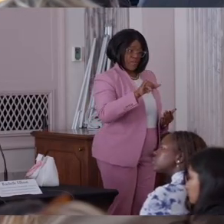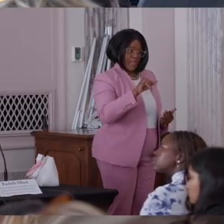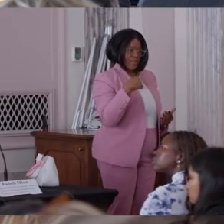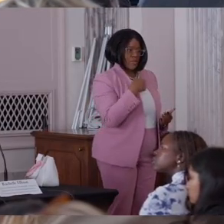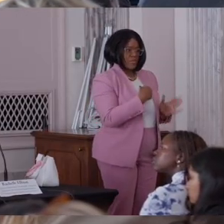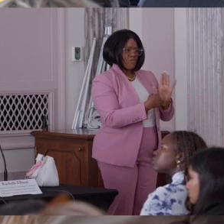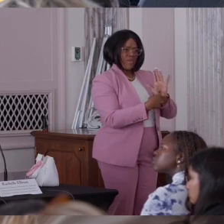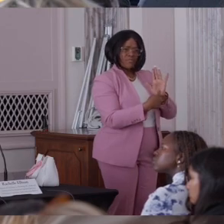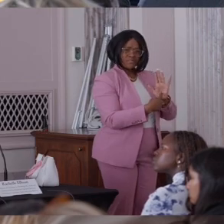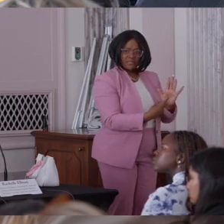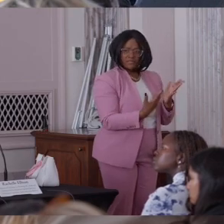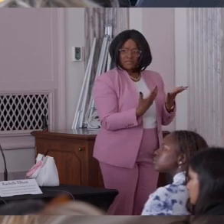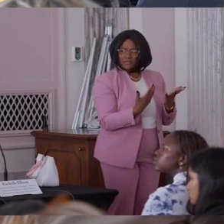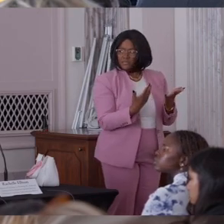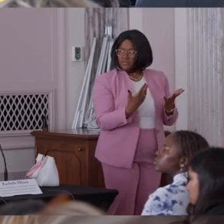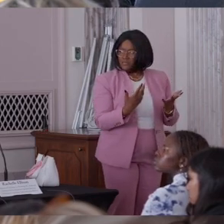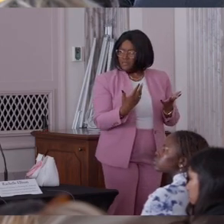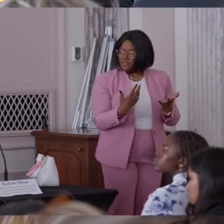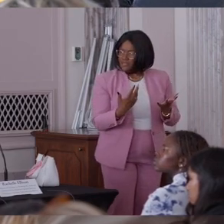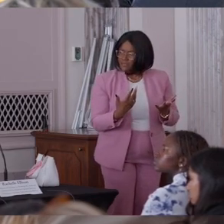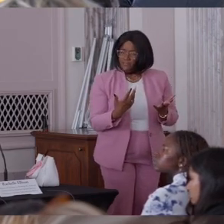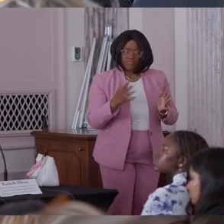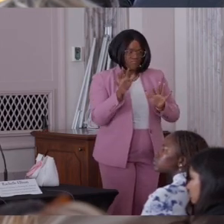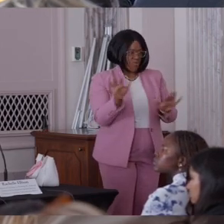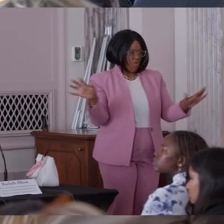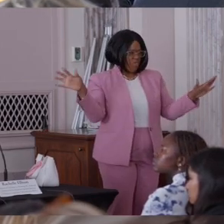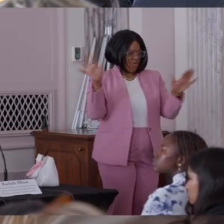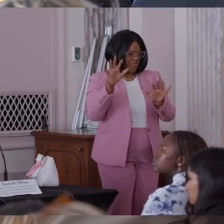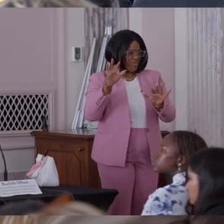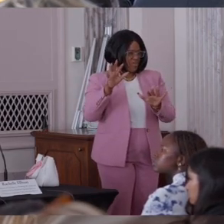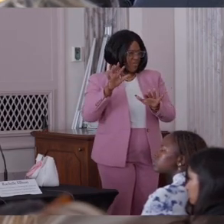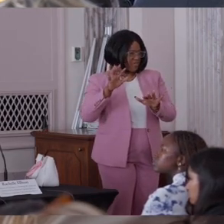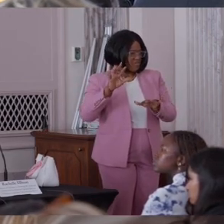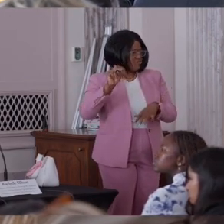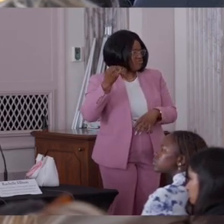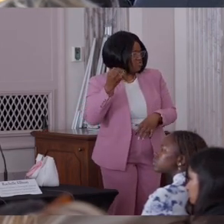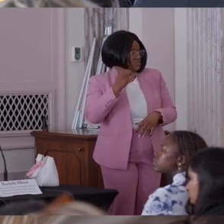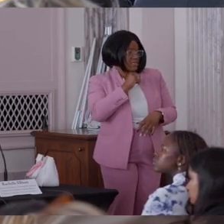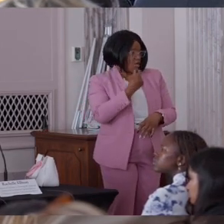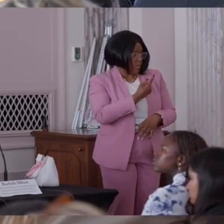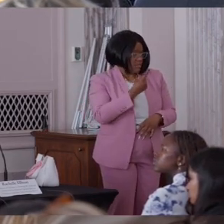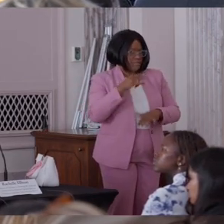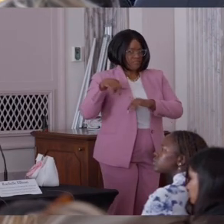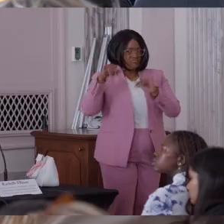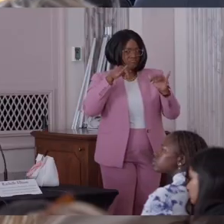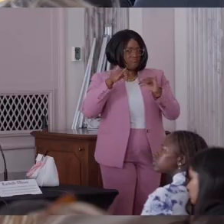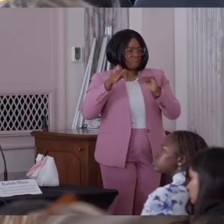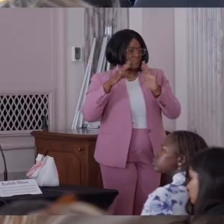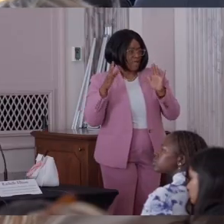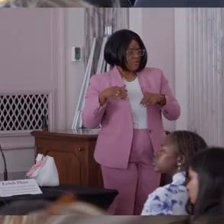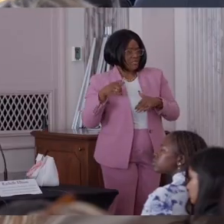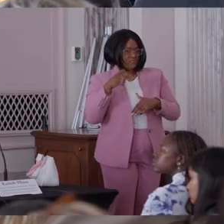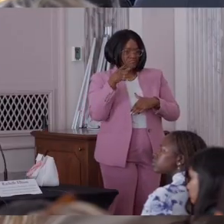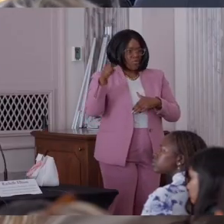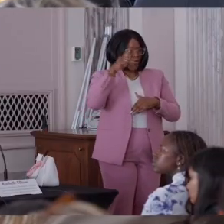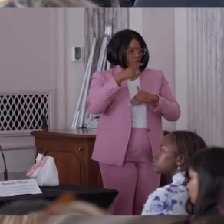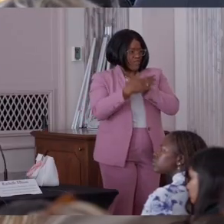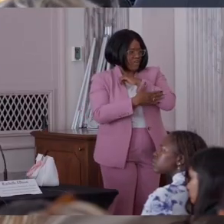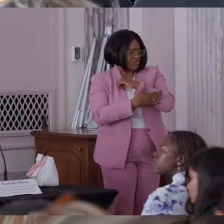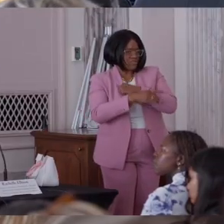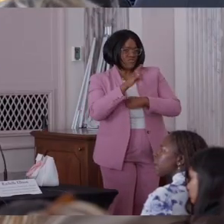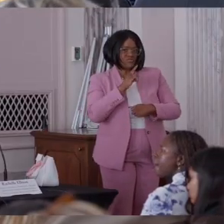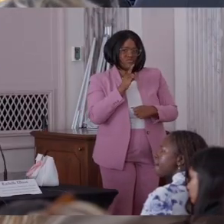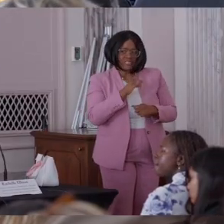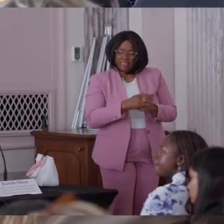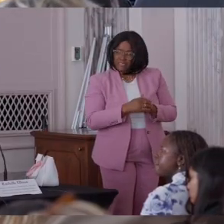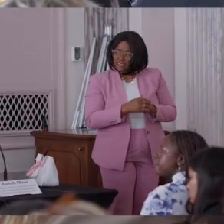represents what's gone in New Jersey and around the country. We have these the PACT and supportive housing. These are multidisciplinary